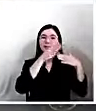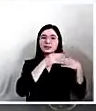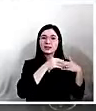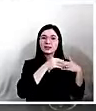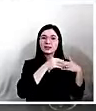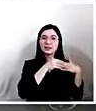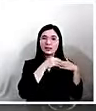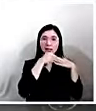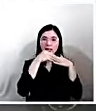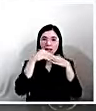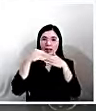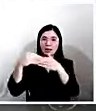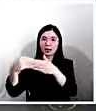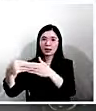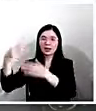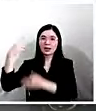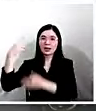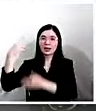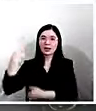kagadalaman, ang